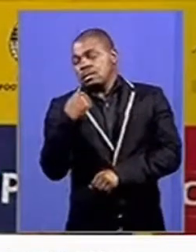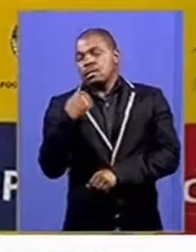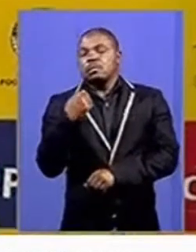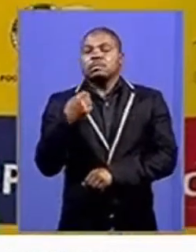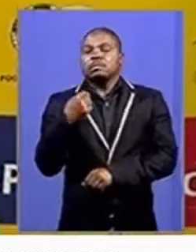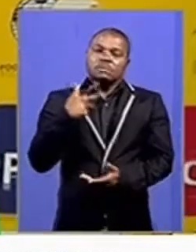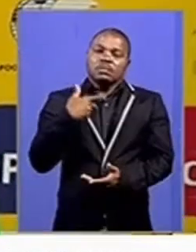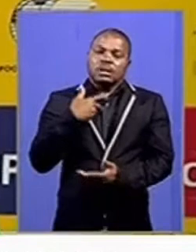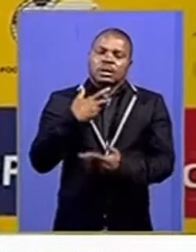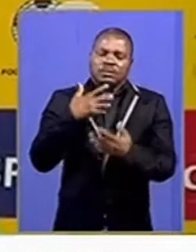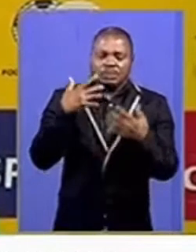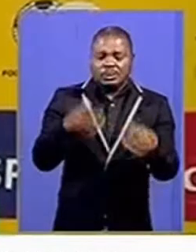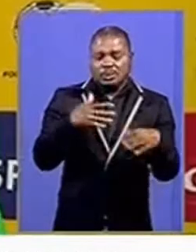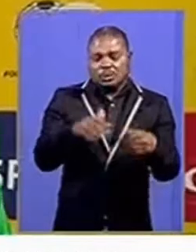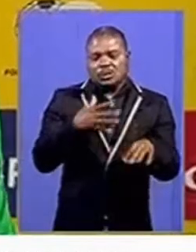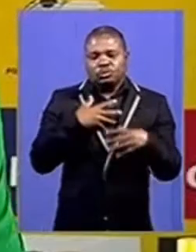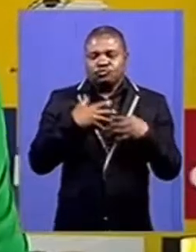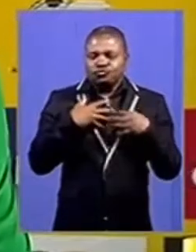a frustrated coach